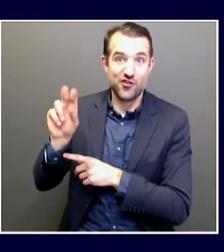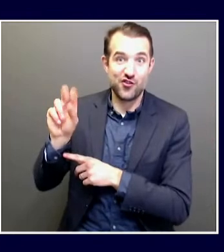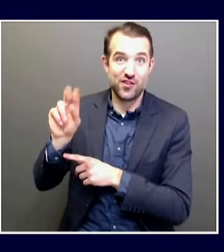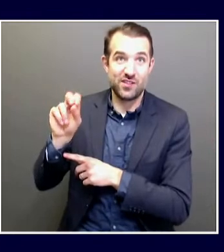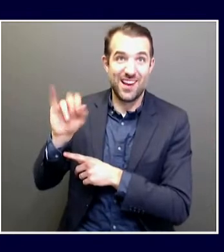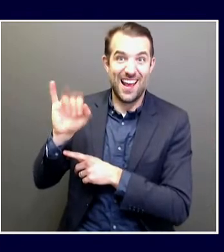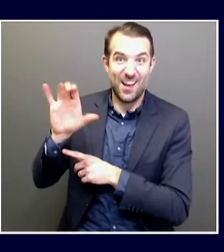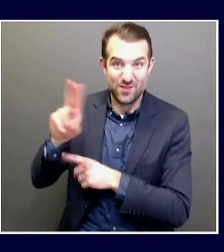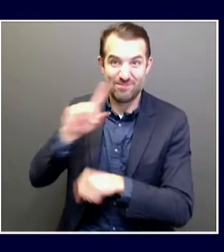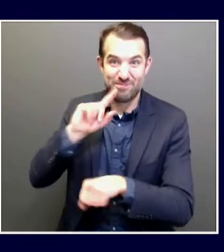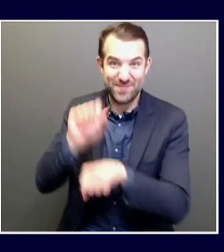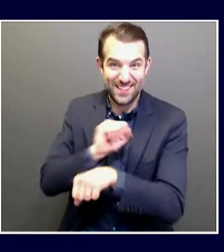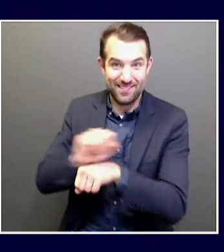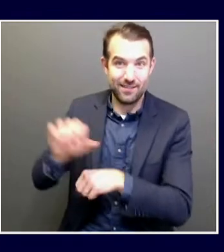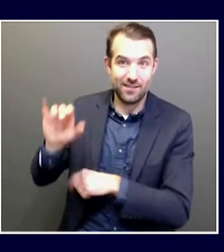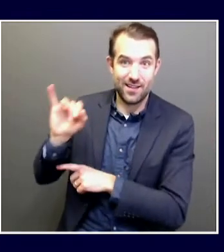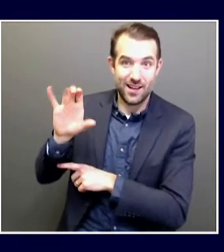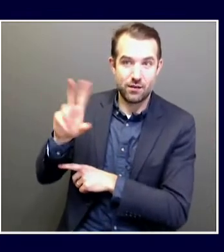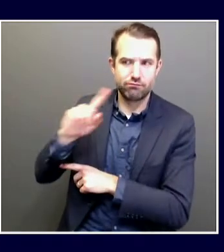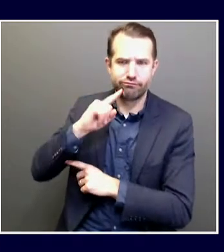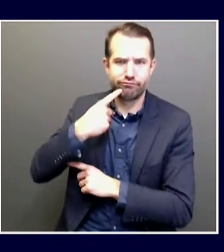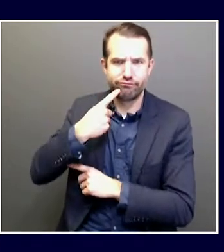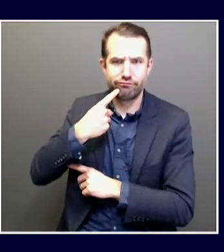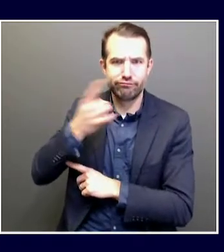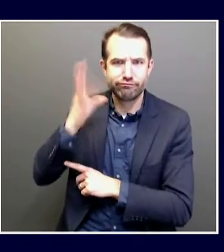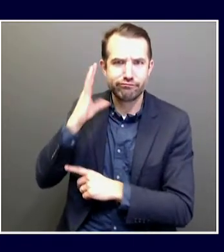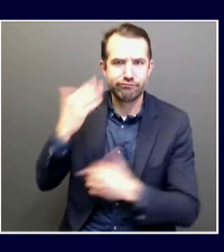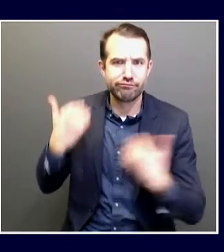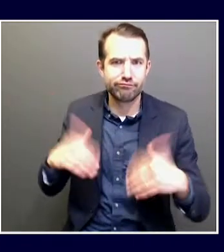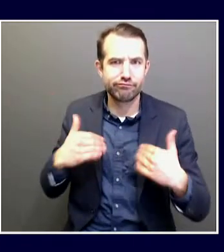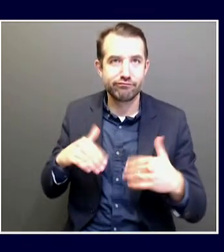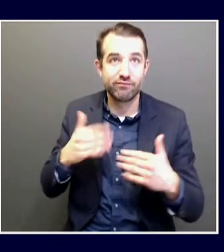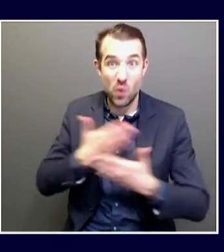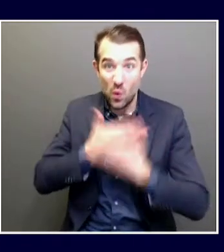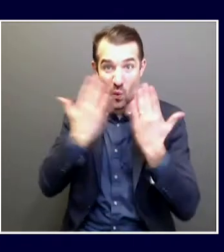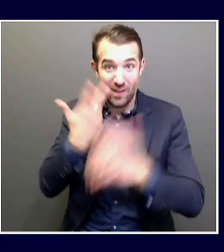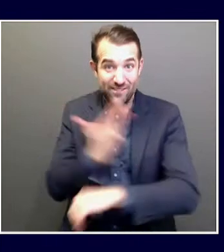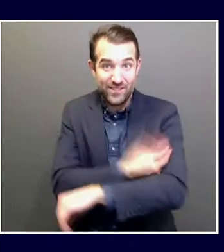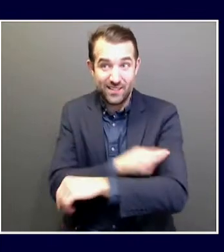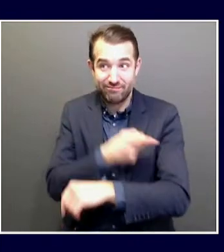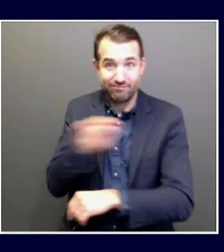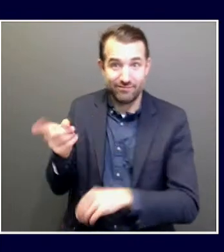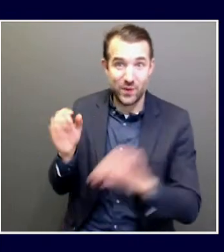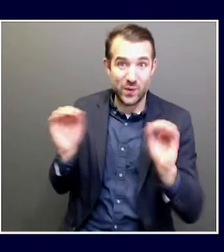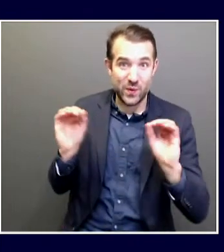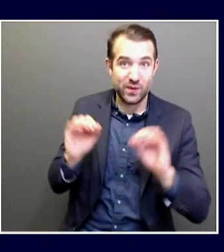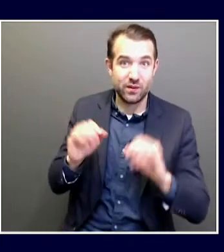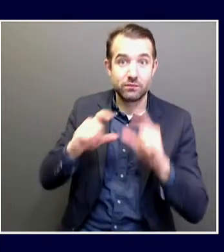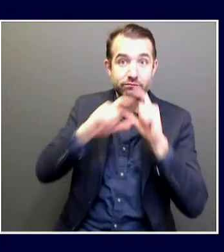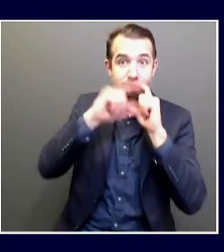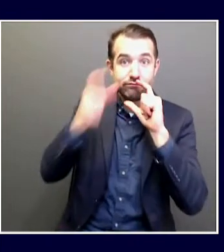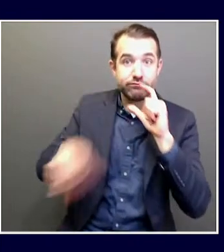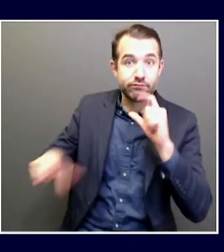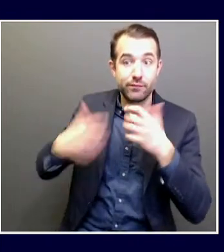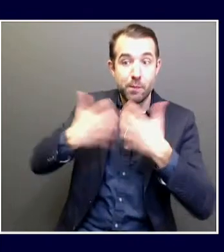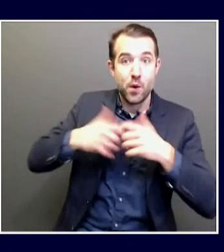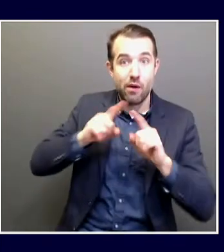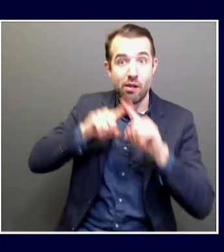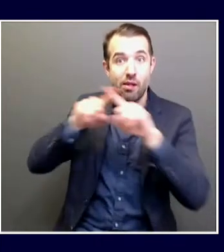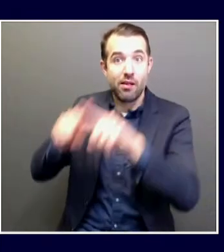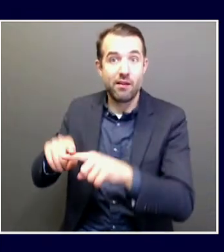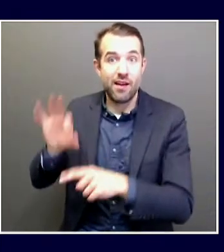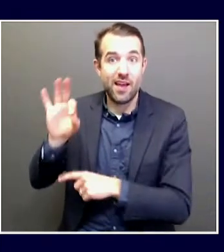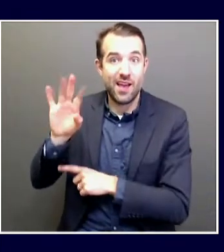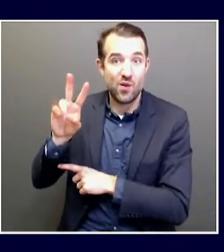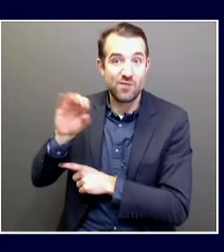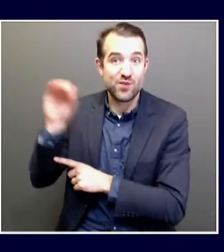patients in their health system who are on ventilators because of COVID-19, 92% are